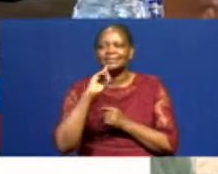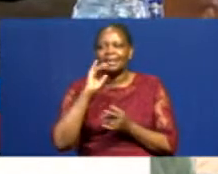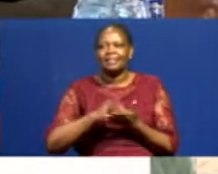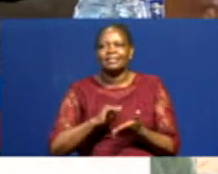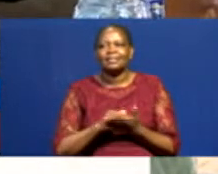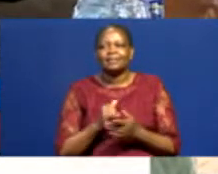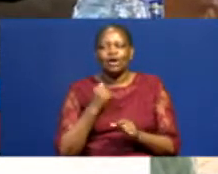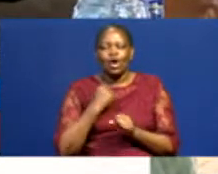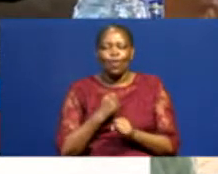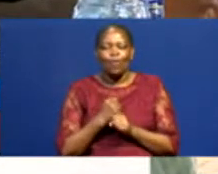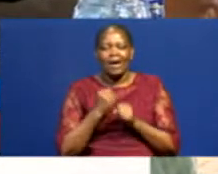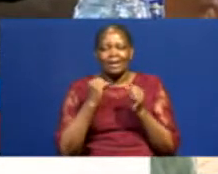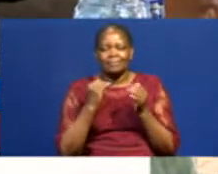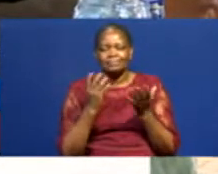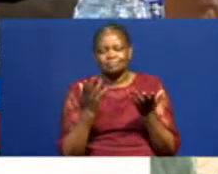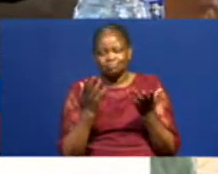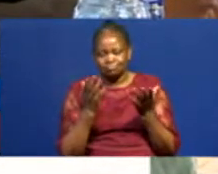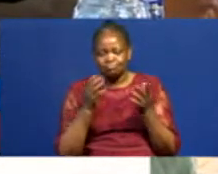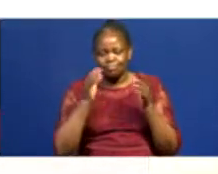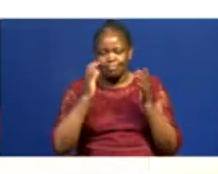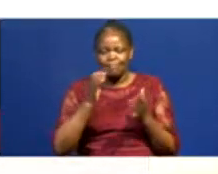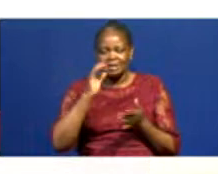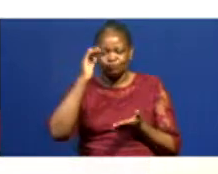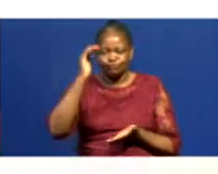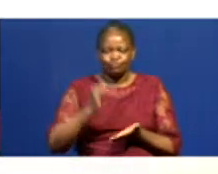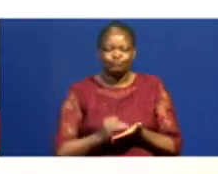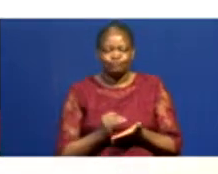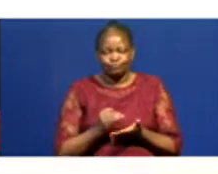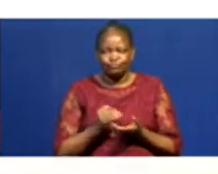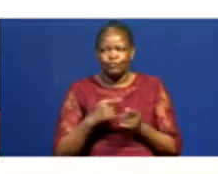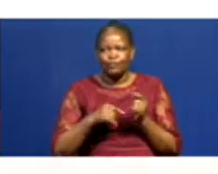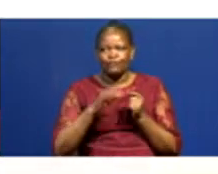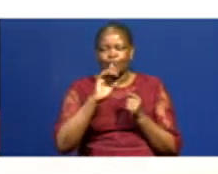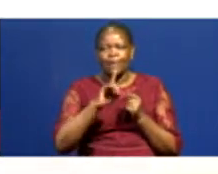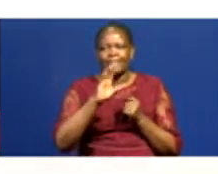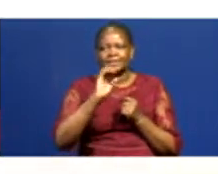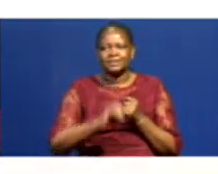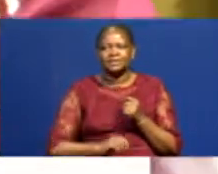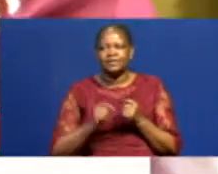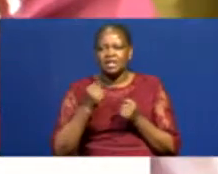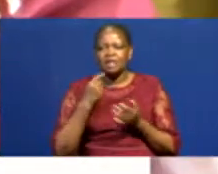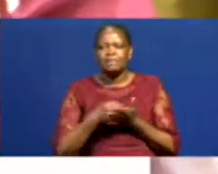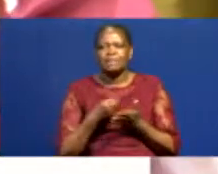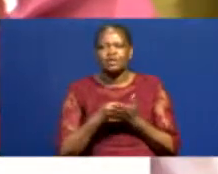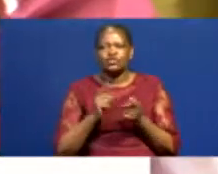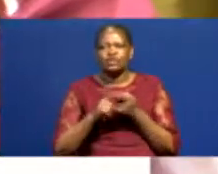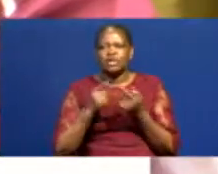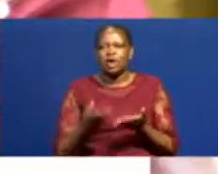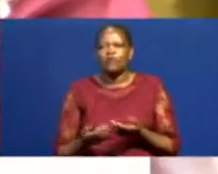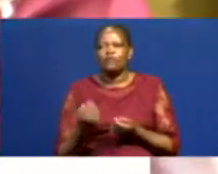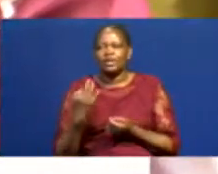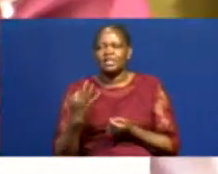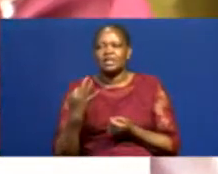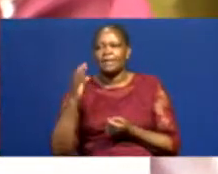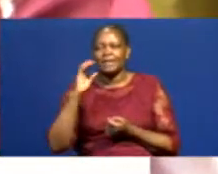their work has helped Kenya reduce the wage bill from the previous 51% of Kenya's total revenue to the current 43%, and now